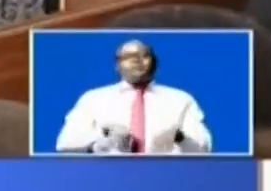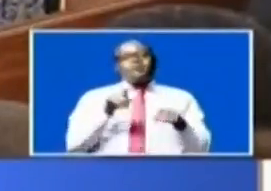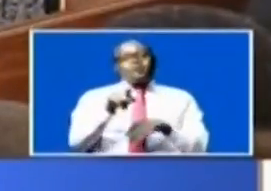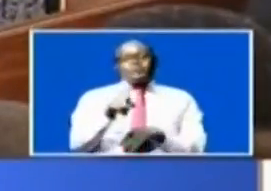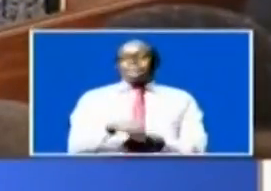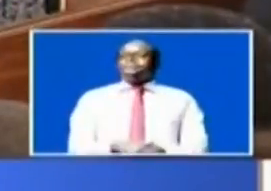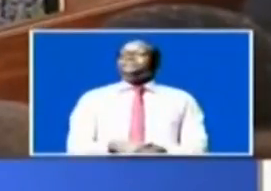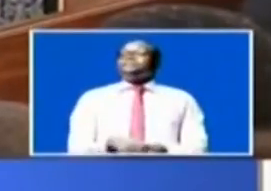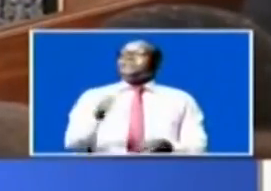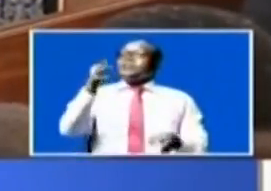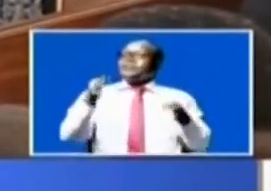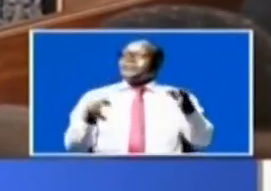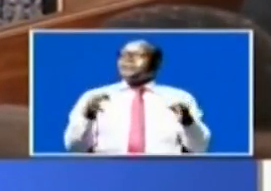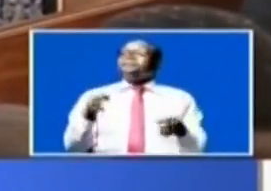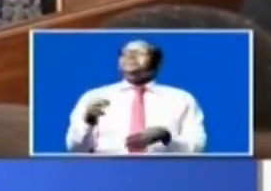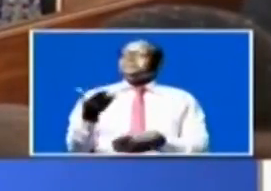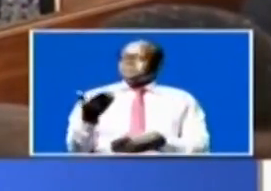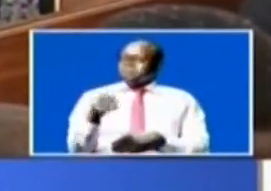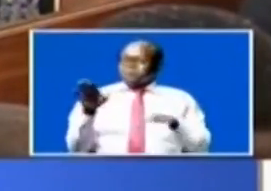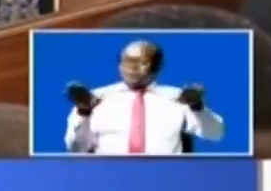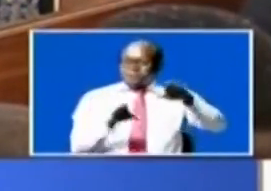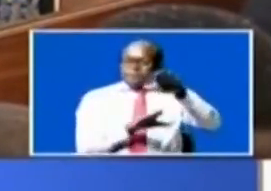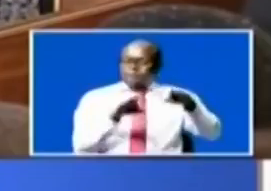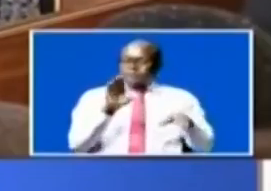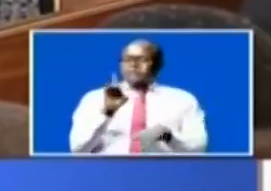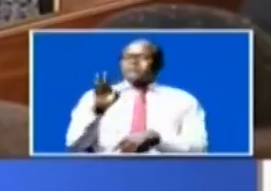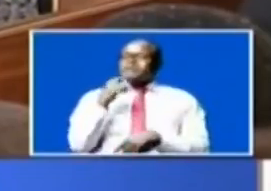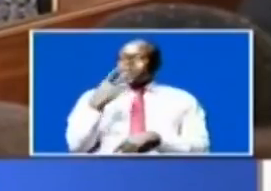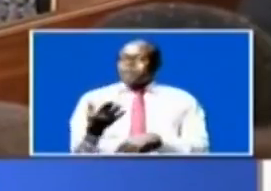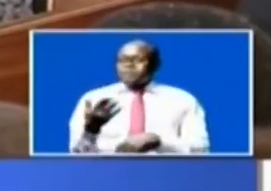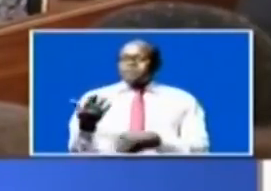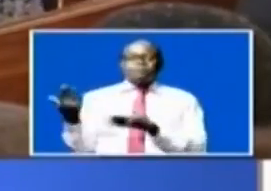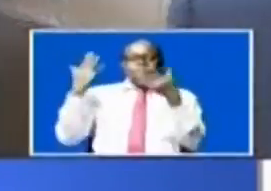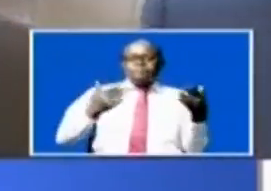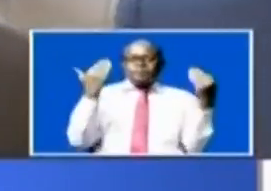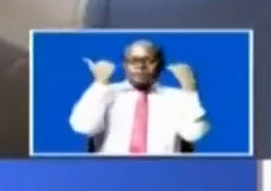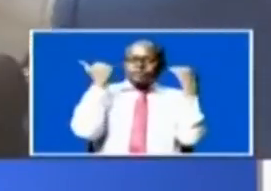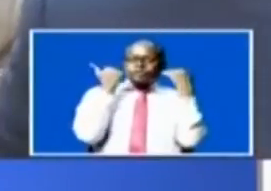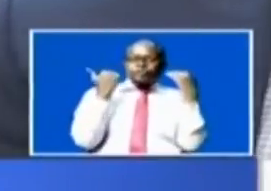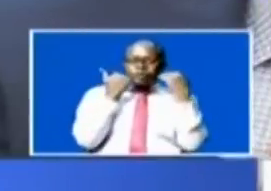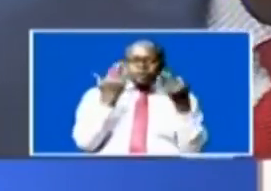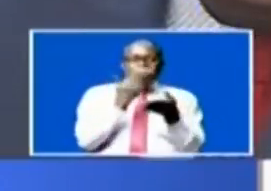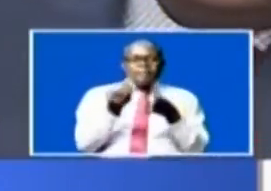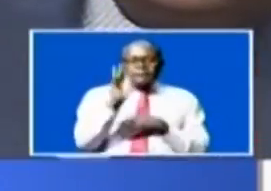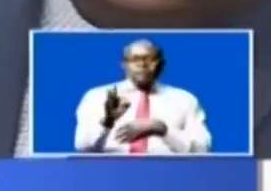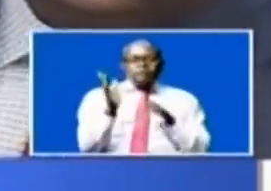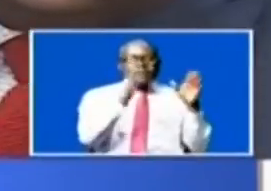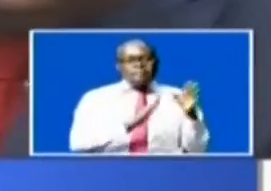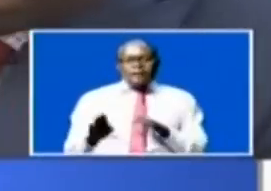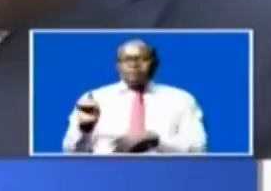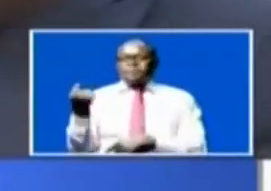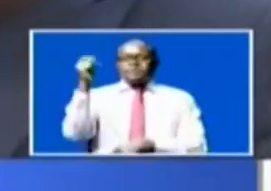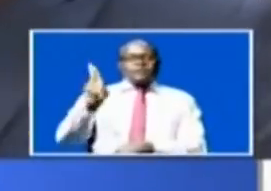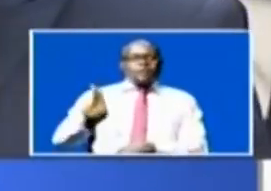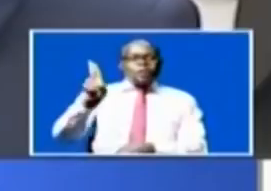Lady Justice Mwilu obtained the orders after arguing that her being taken to court is part of a scheme by President